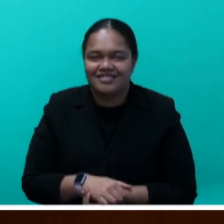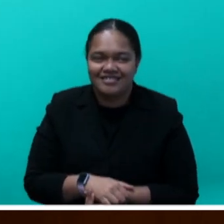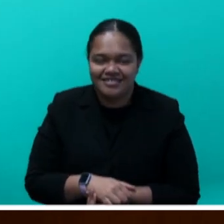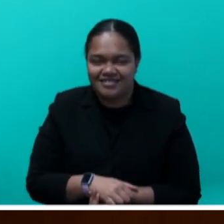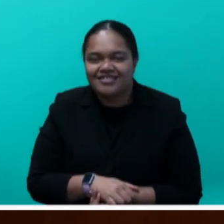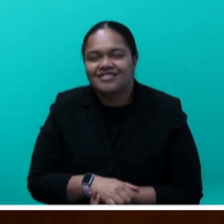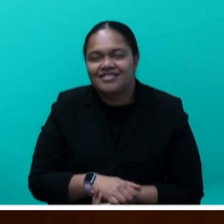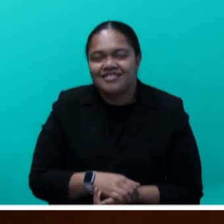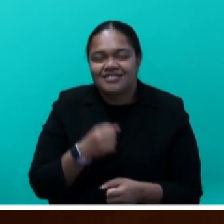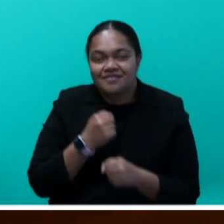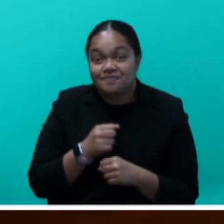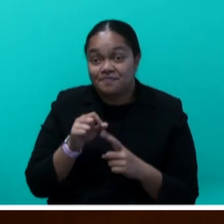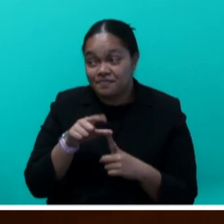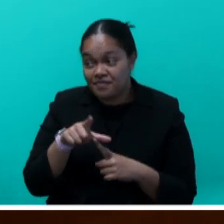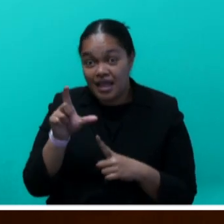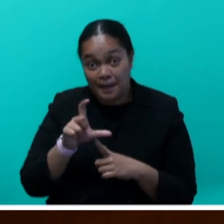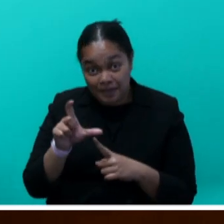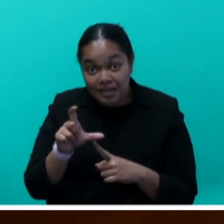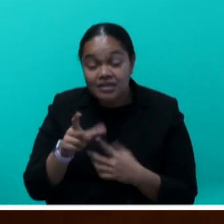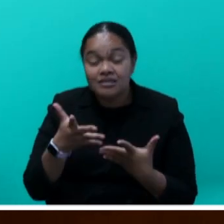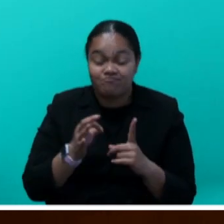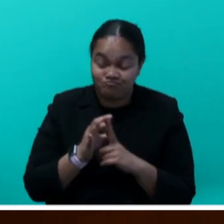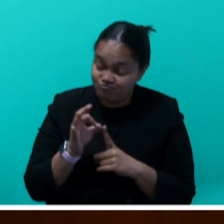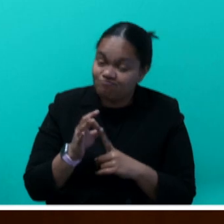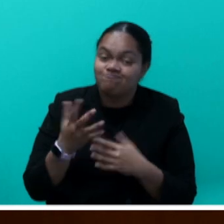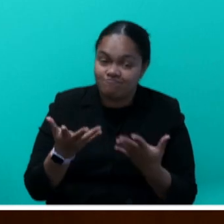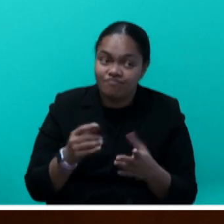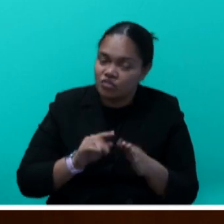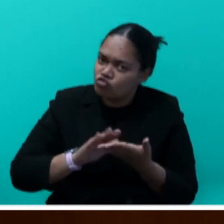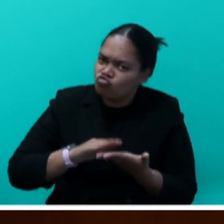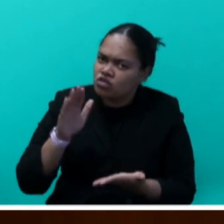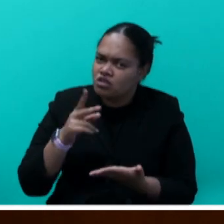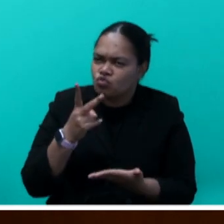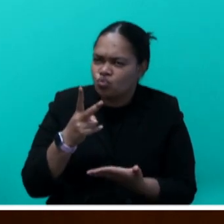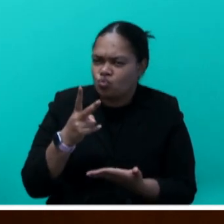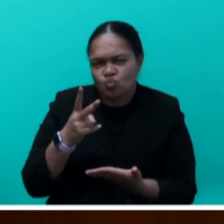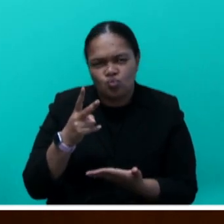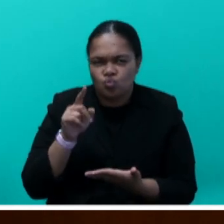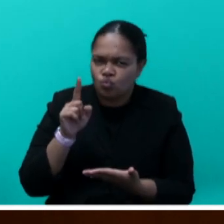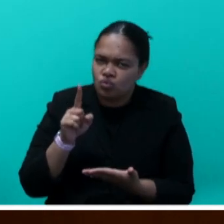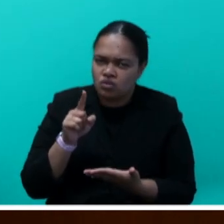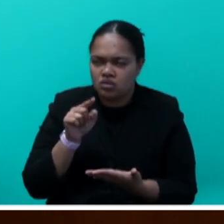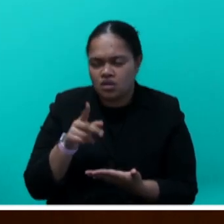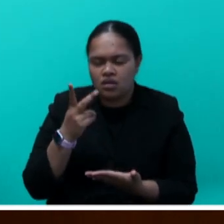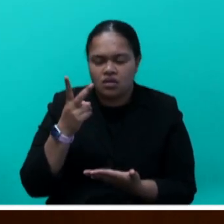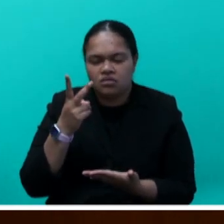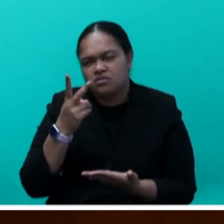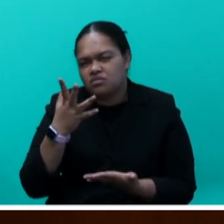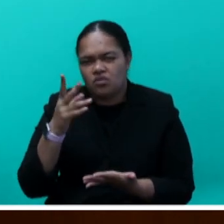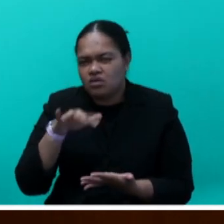capita has similarly improved, Mr. Speaker, sir, increasing from around $2,500 US in